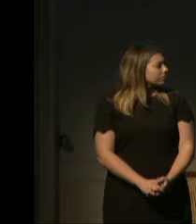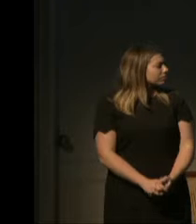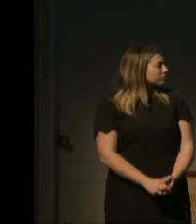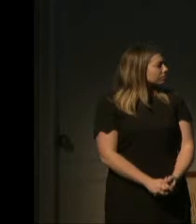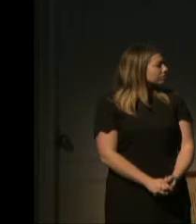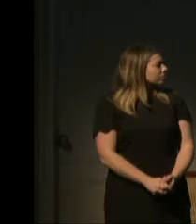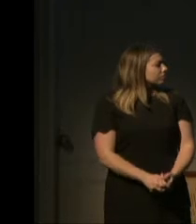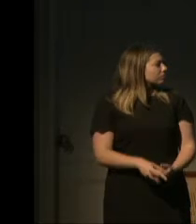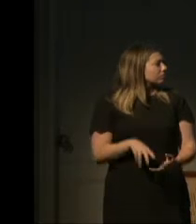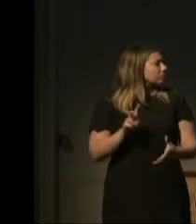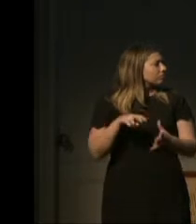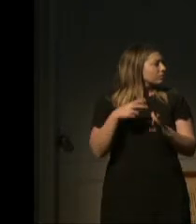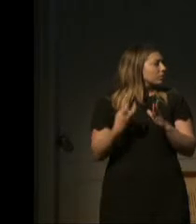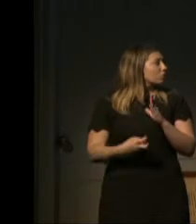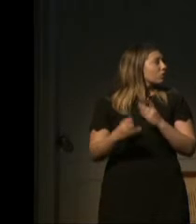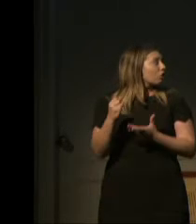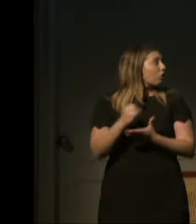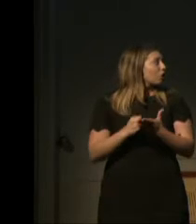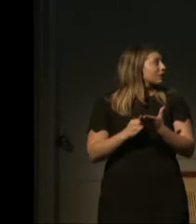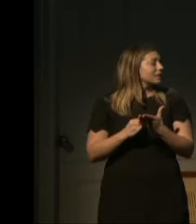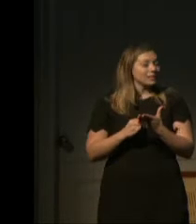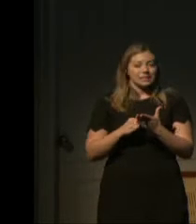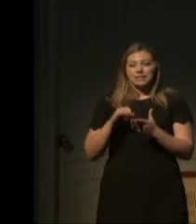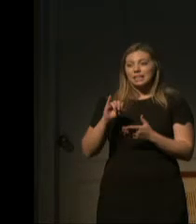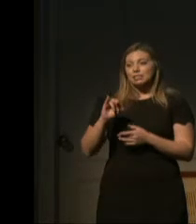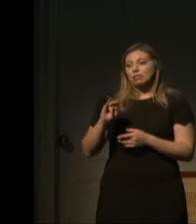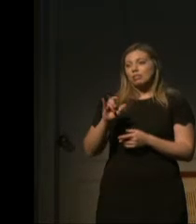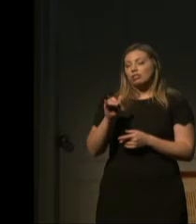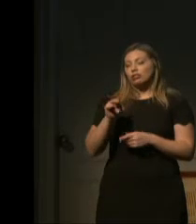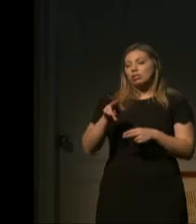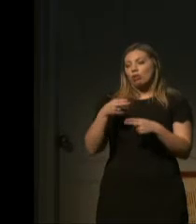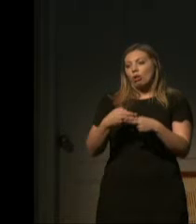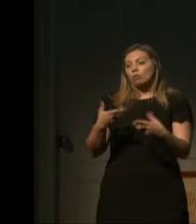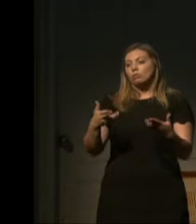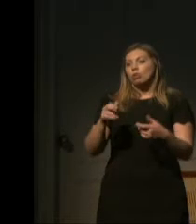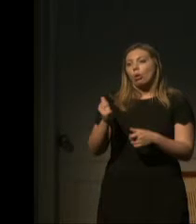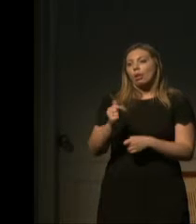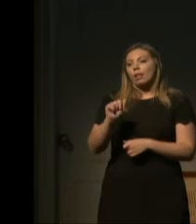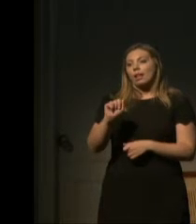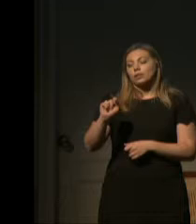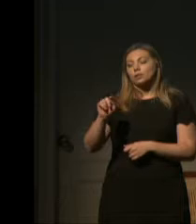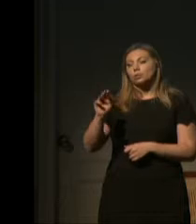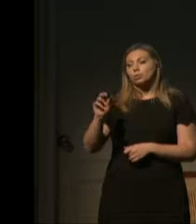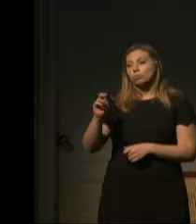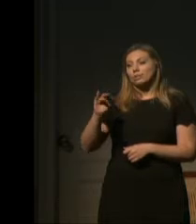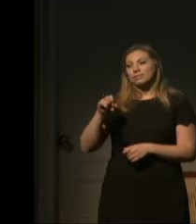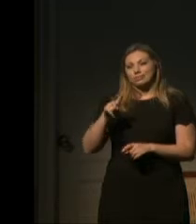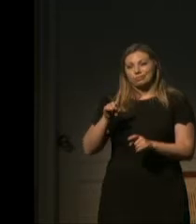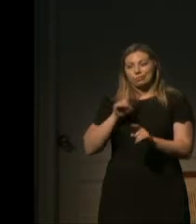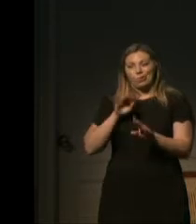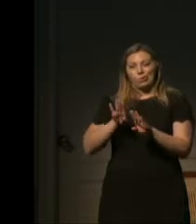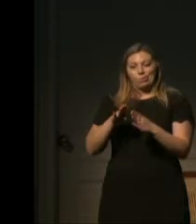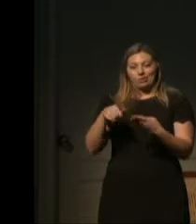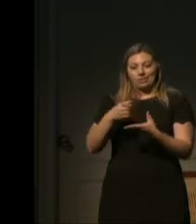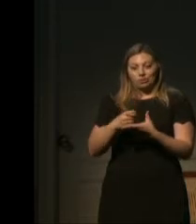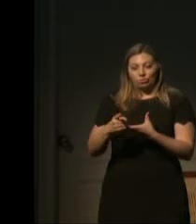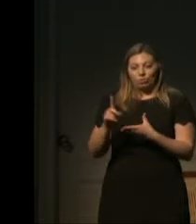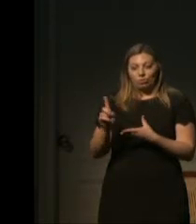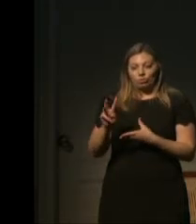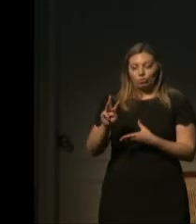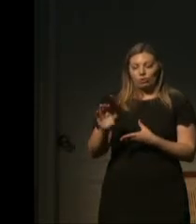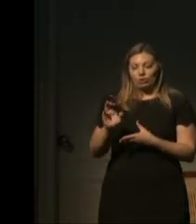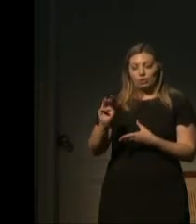This is the immersive art installation called All at Once, and this is just opening at WICMA this week. This is by the artist group